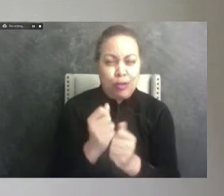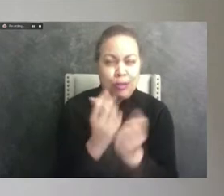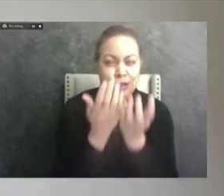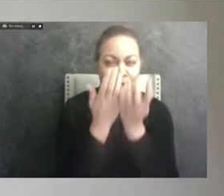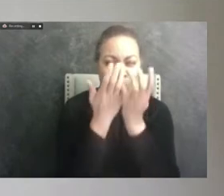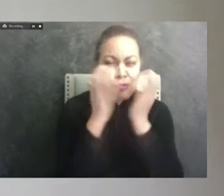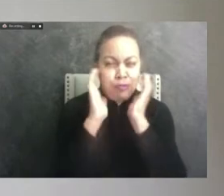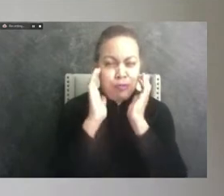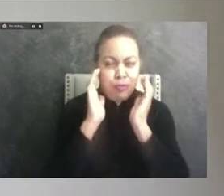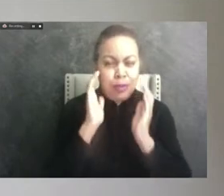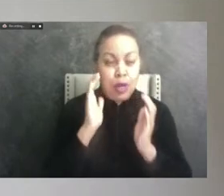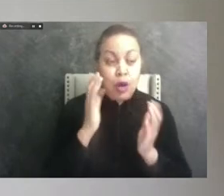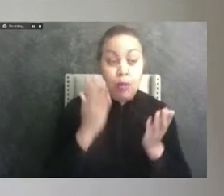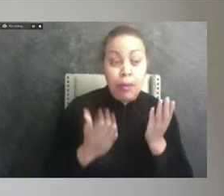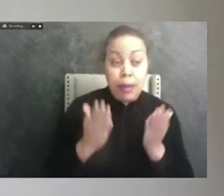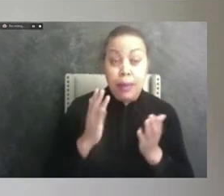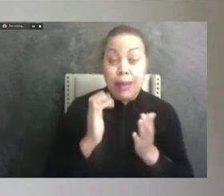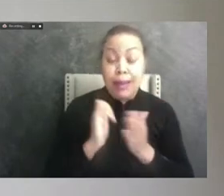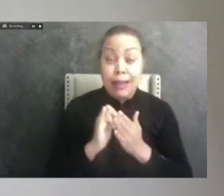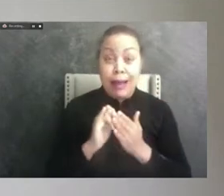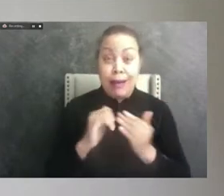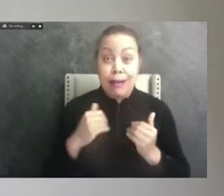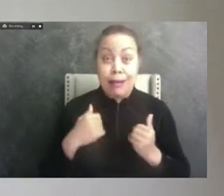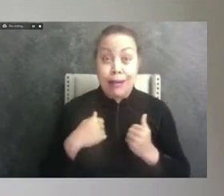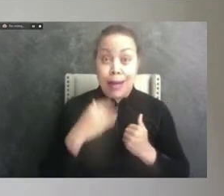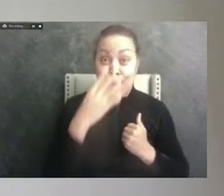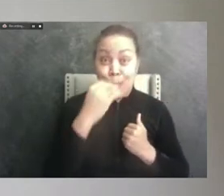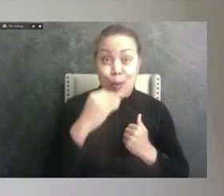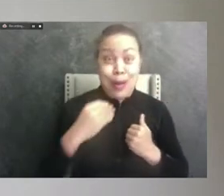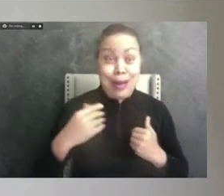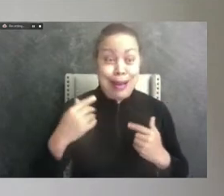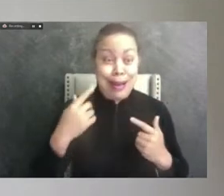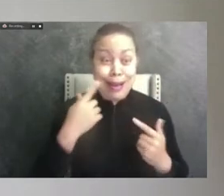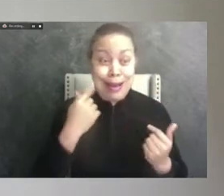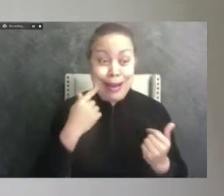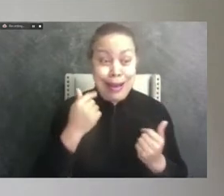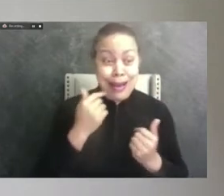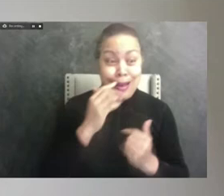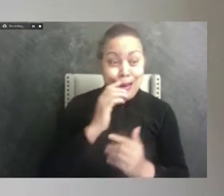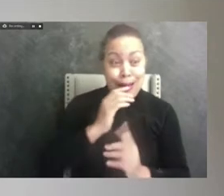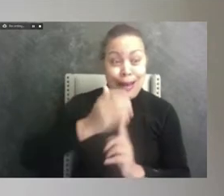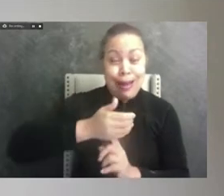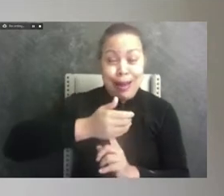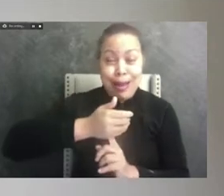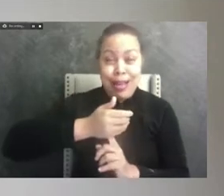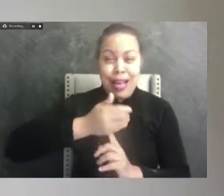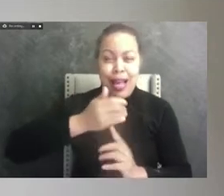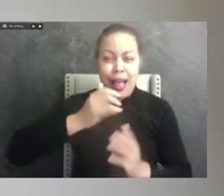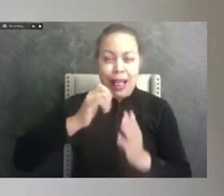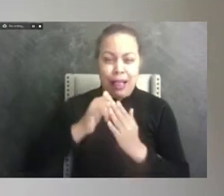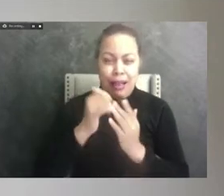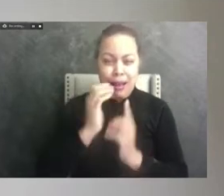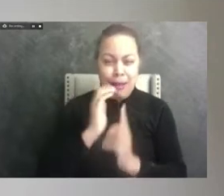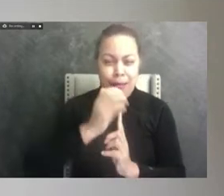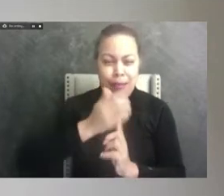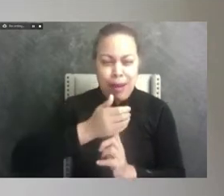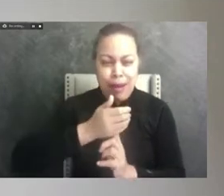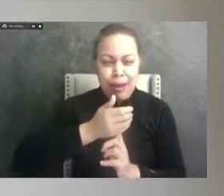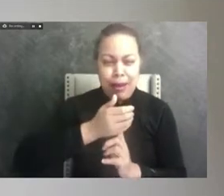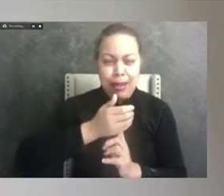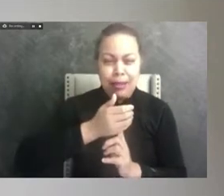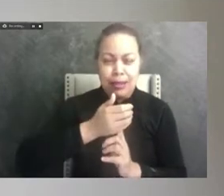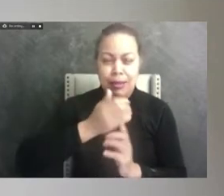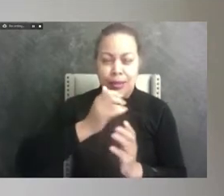or the jackal mask. The hide-bound mask